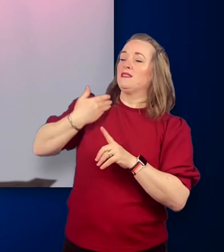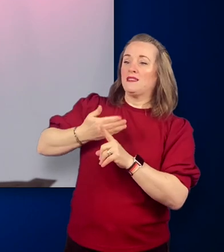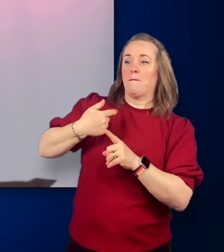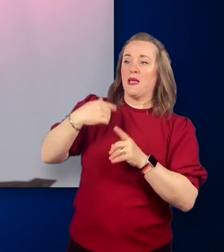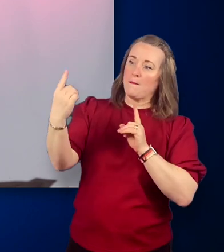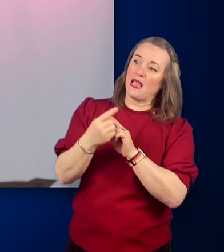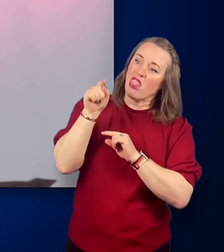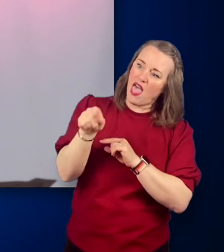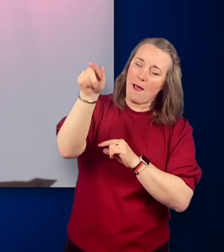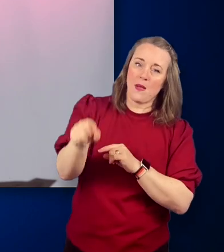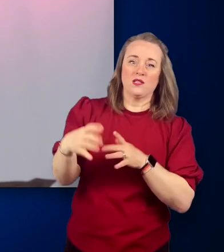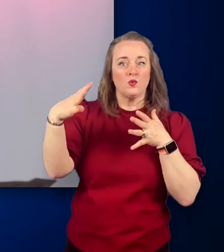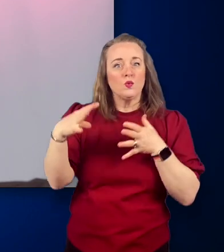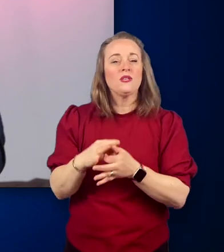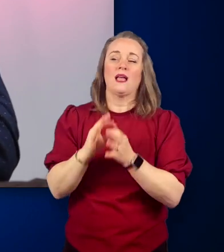with.